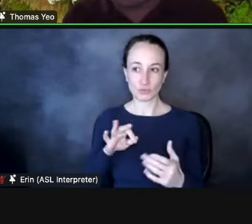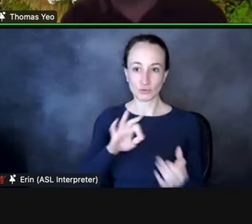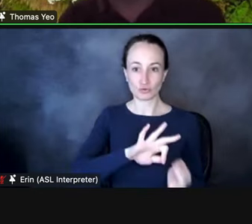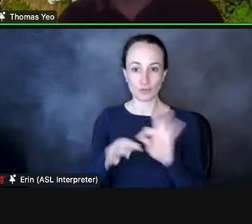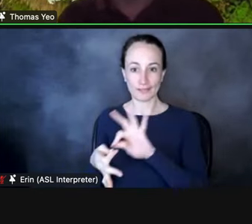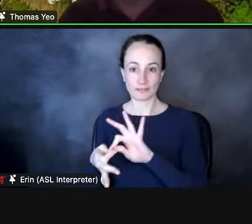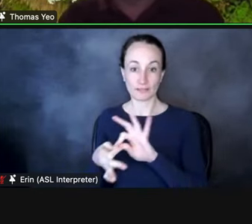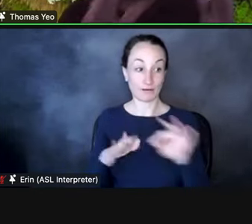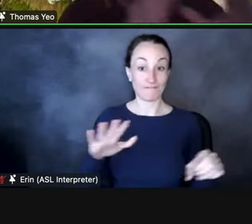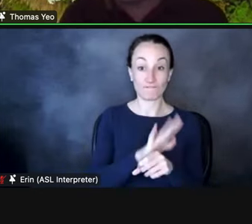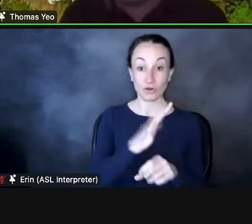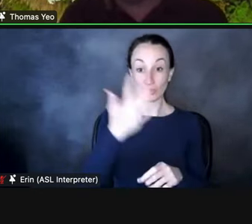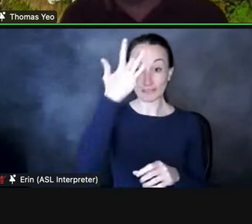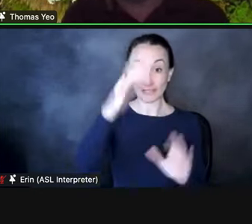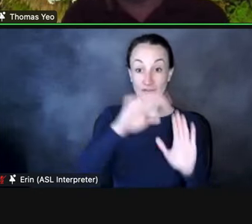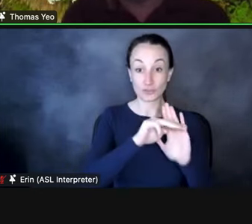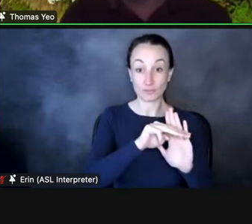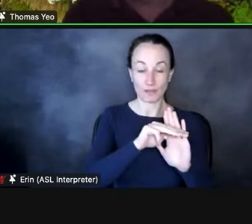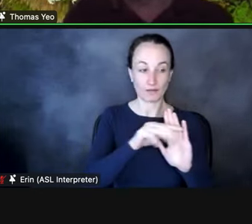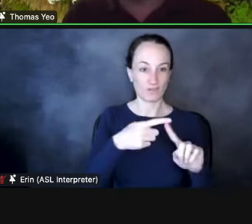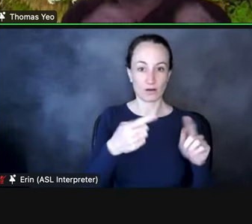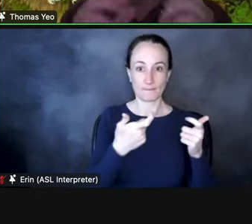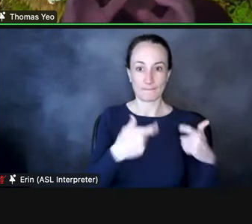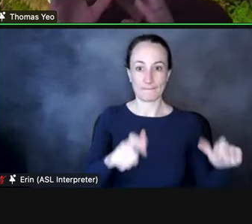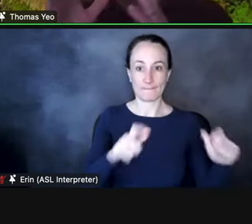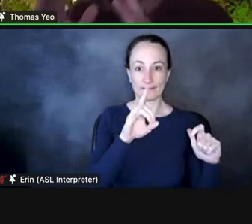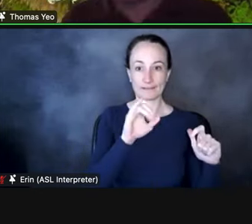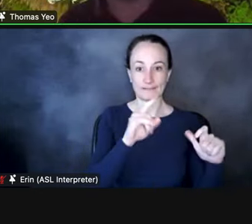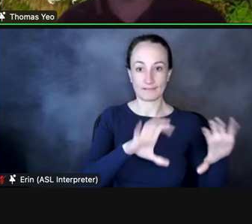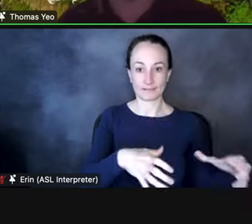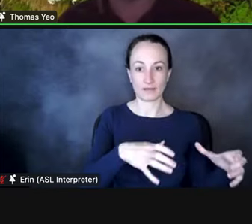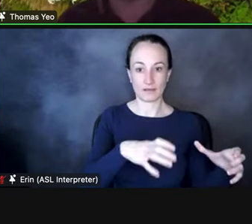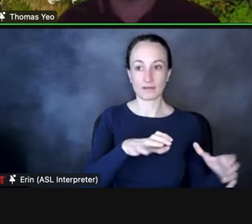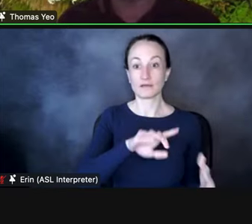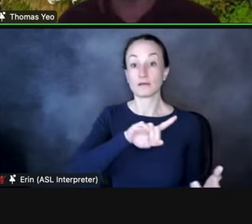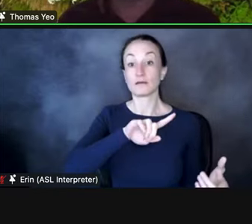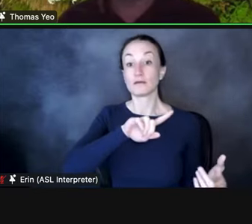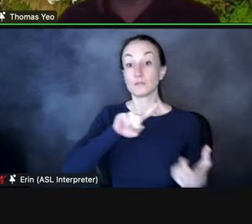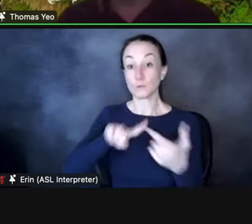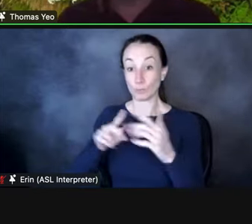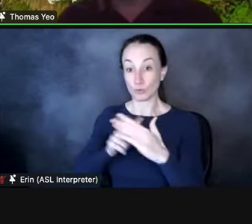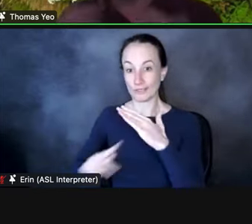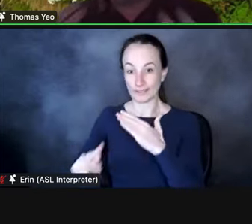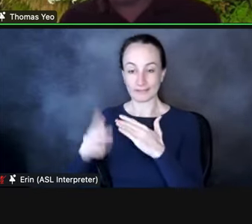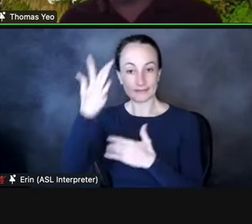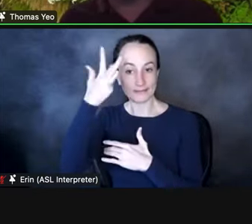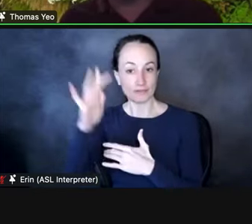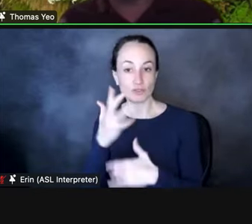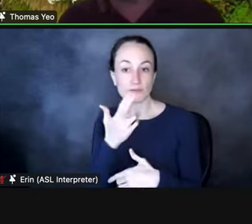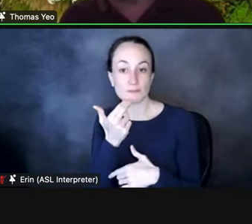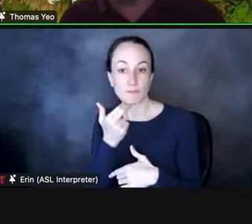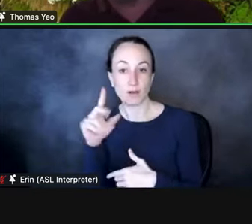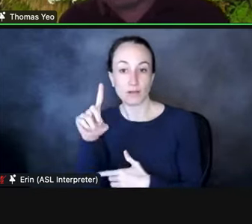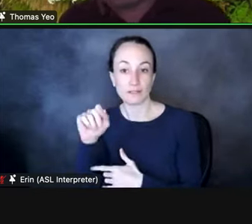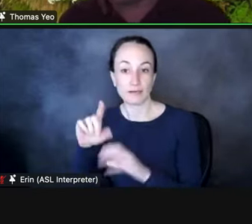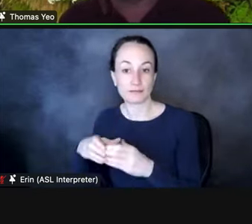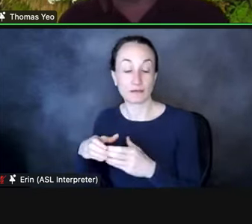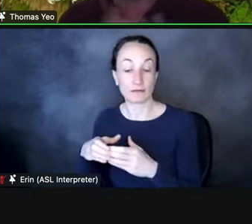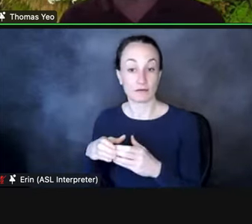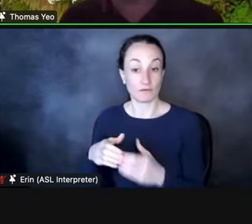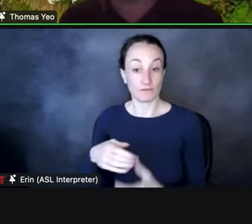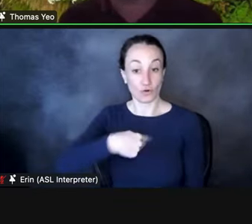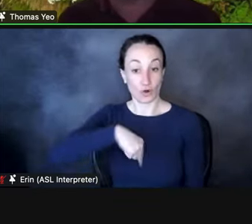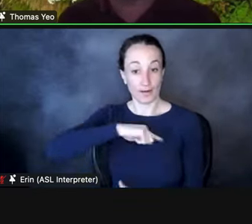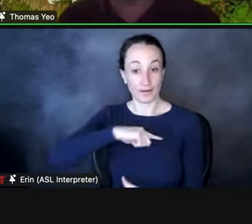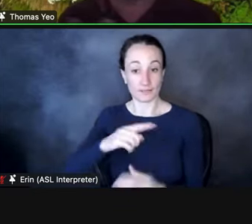prediction model from a large data set to predict fluent intelligence in a small data set. In our mind, it would be much more useful if